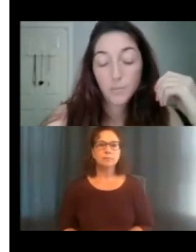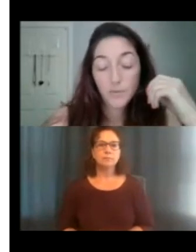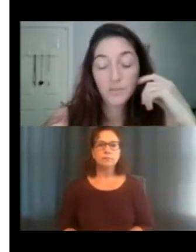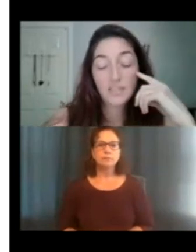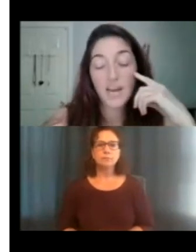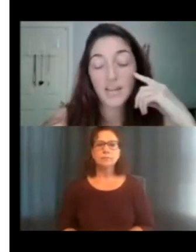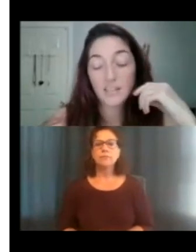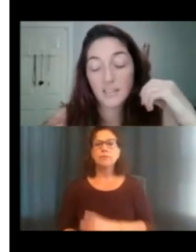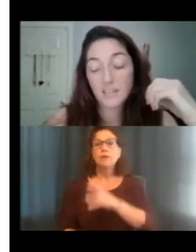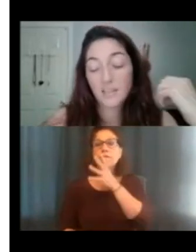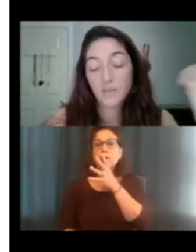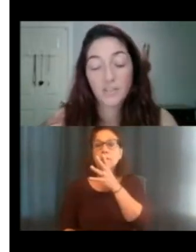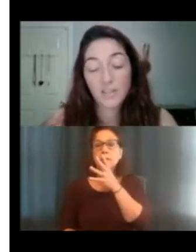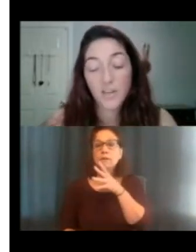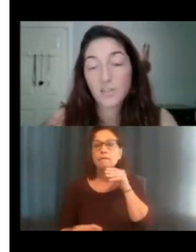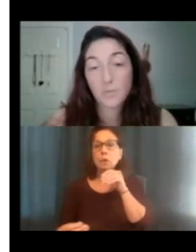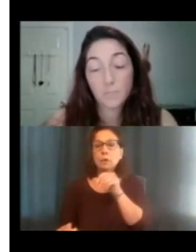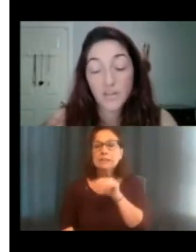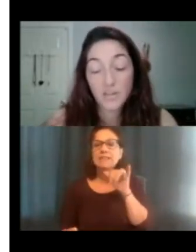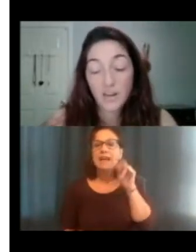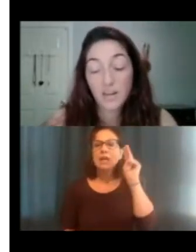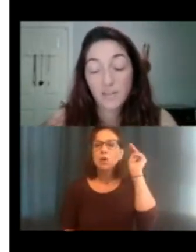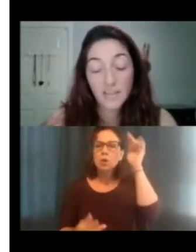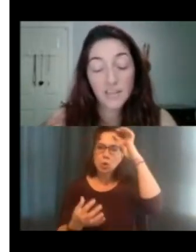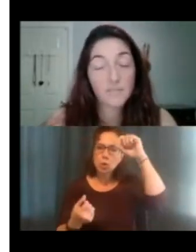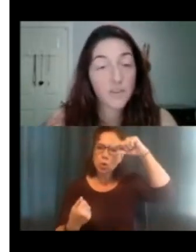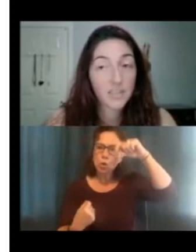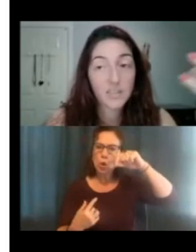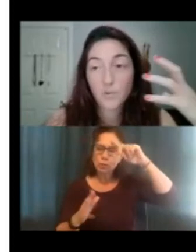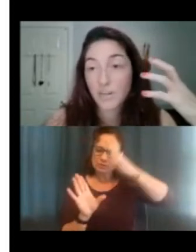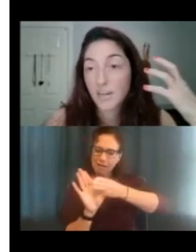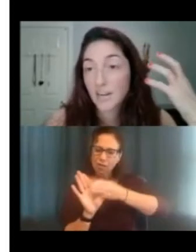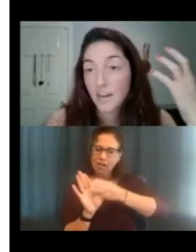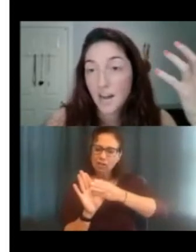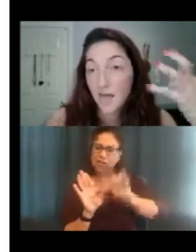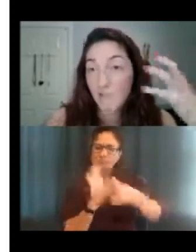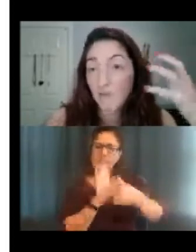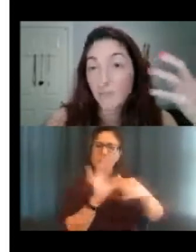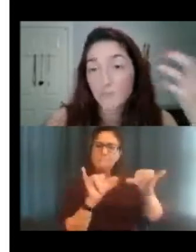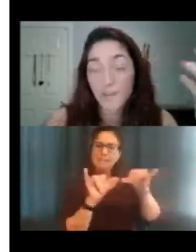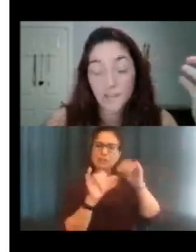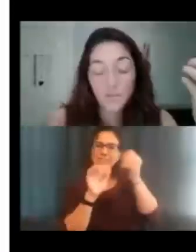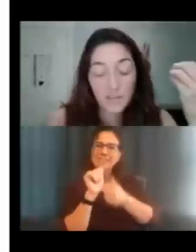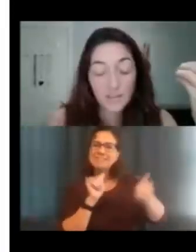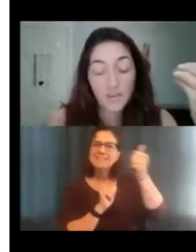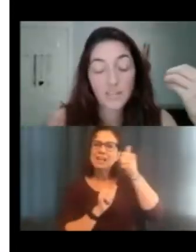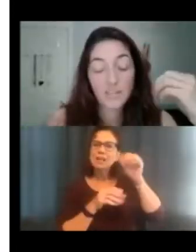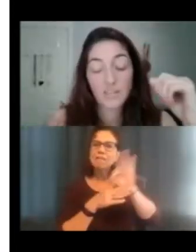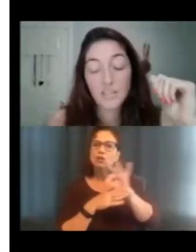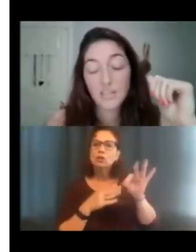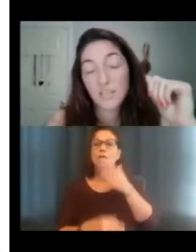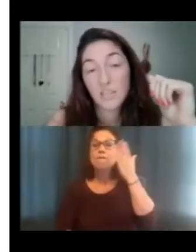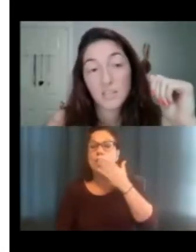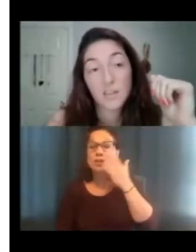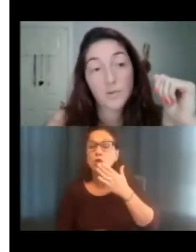So the verbal fluency task is a neuropsychological measure of executive function or frontal regulatory